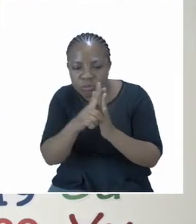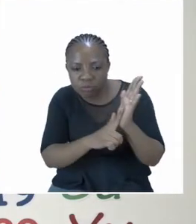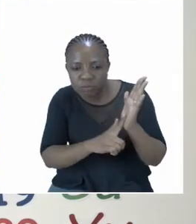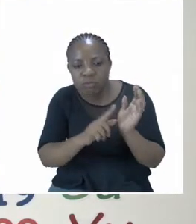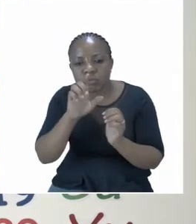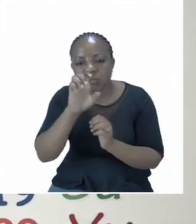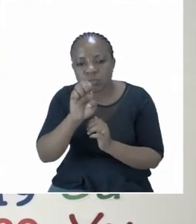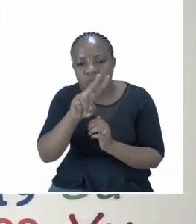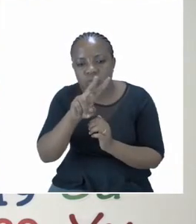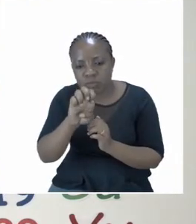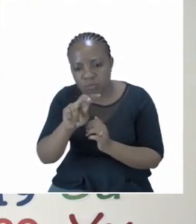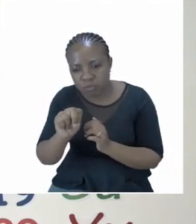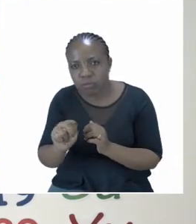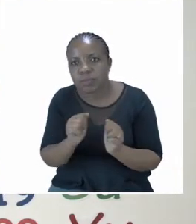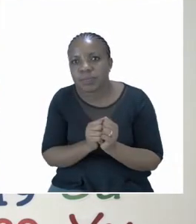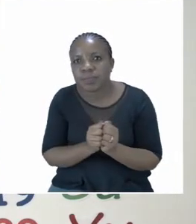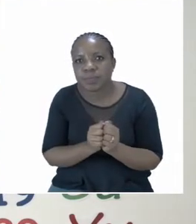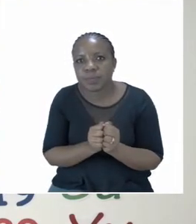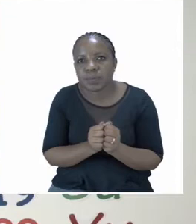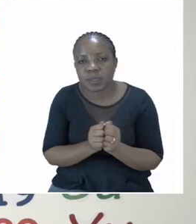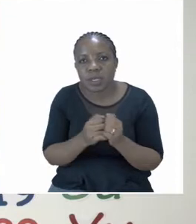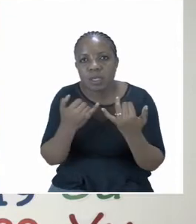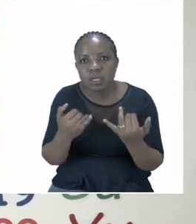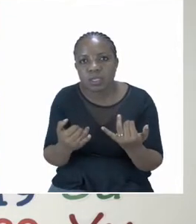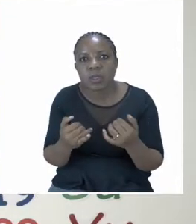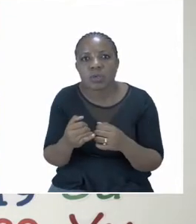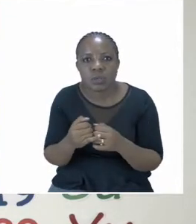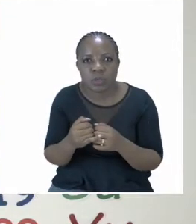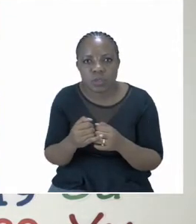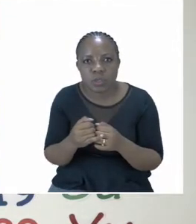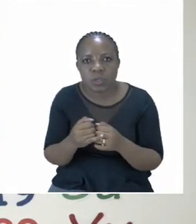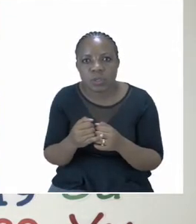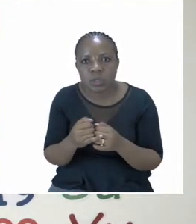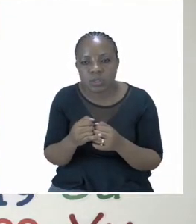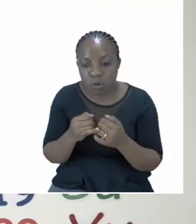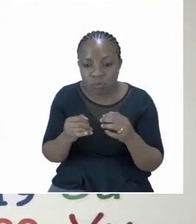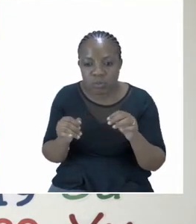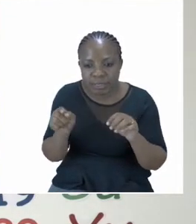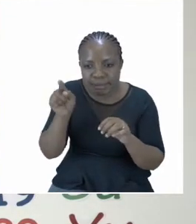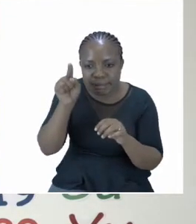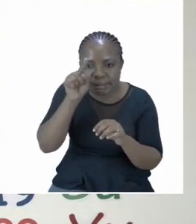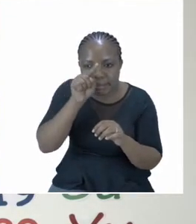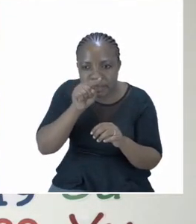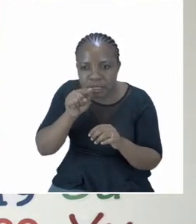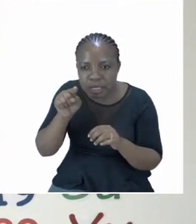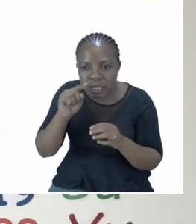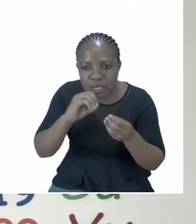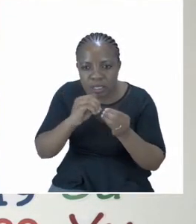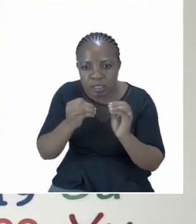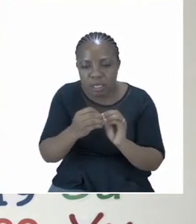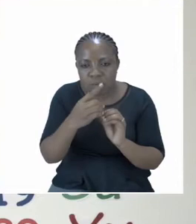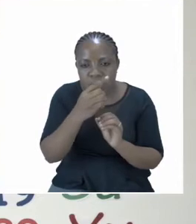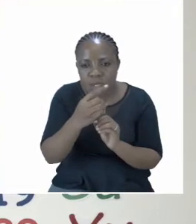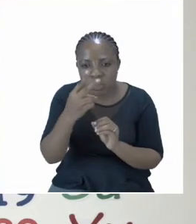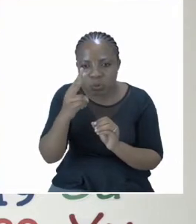So I can circle and color the number 12. Let's take a look at